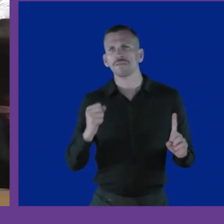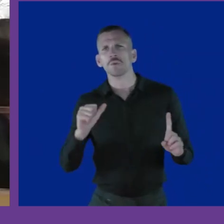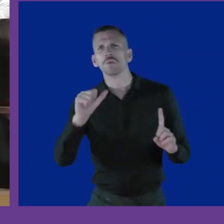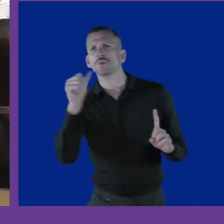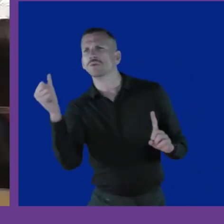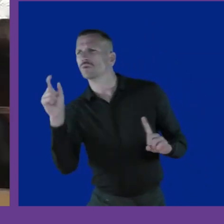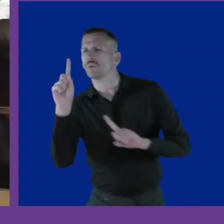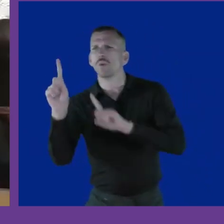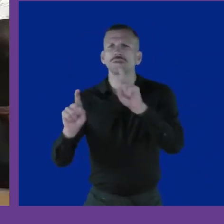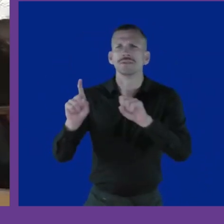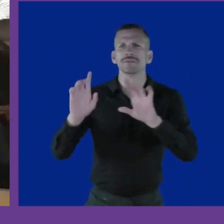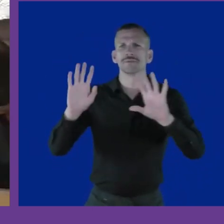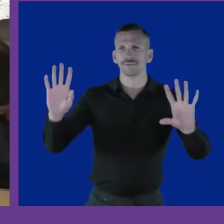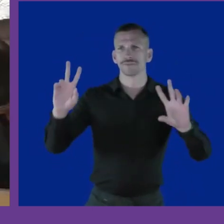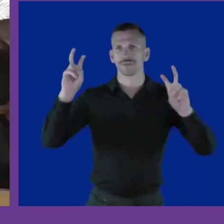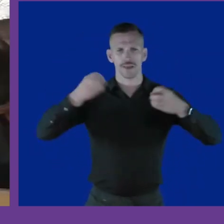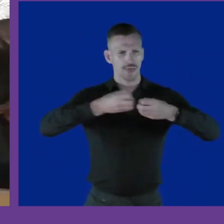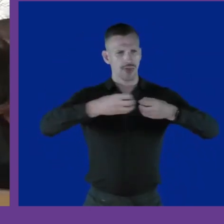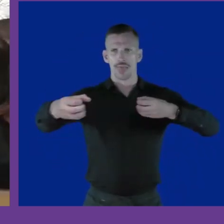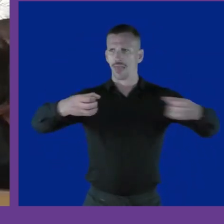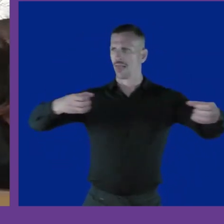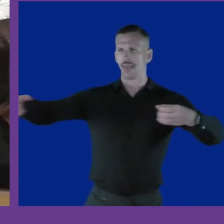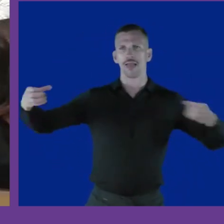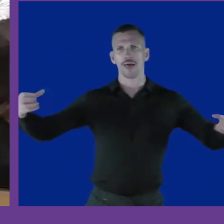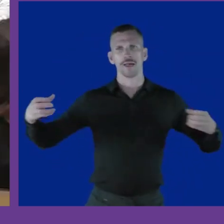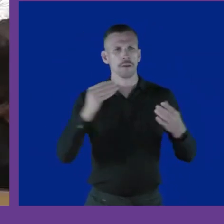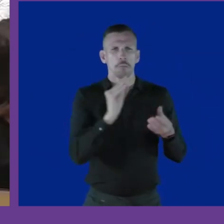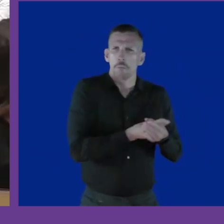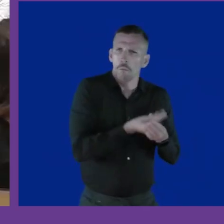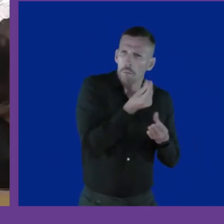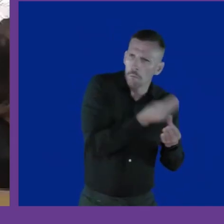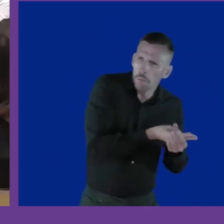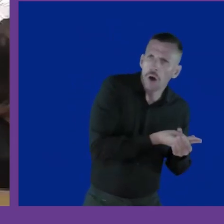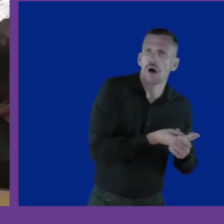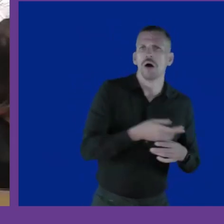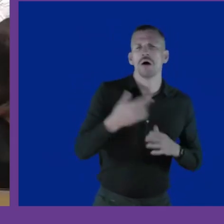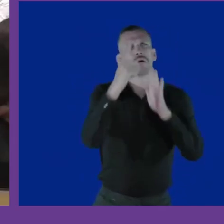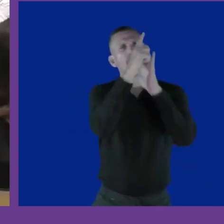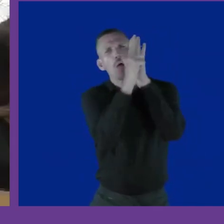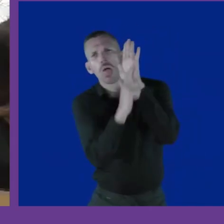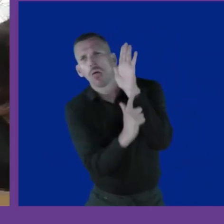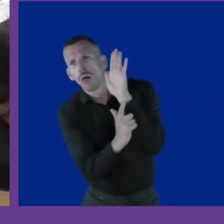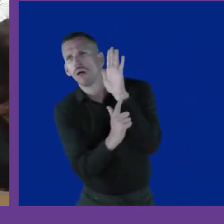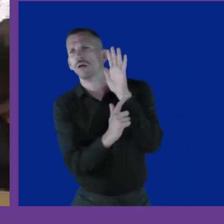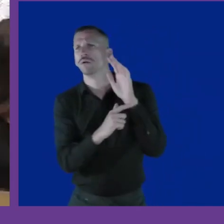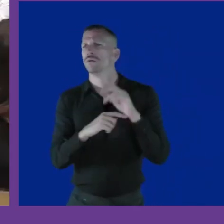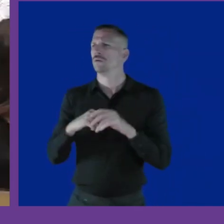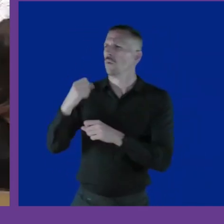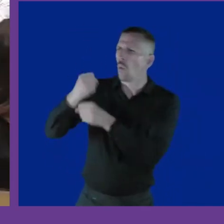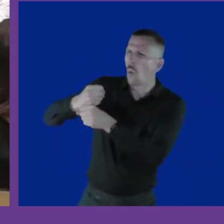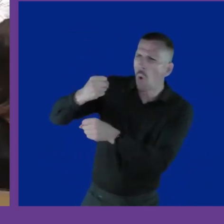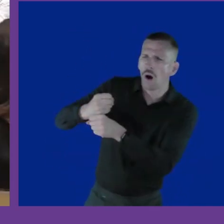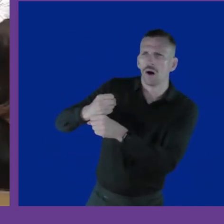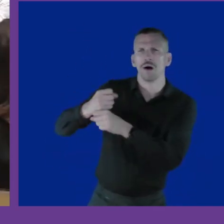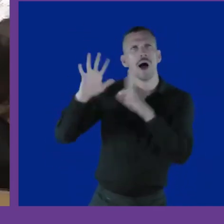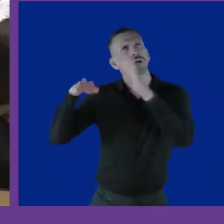of silos between the banking sector and the sector who is working on accessibility questions. We heard also from